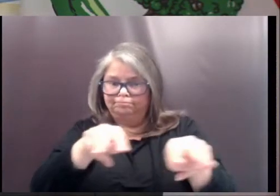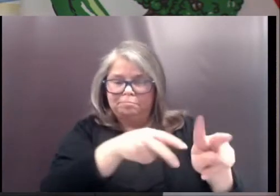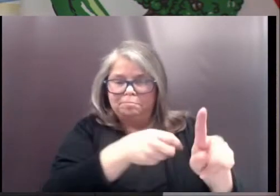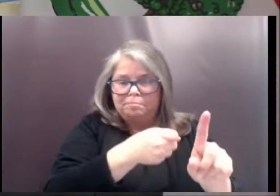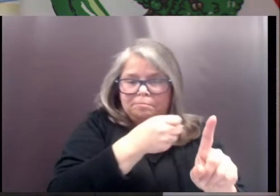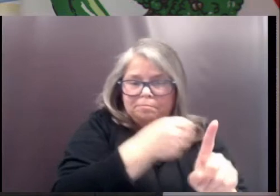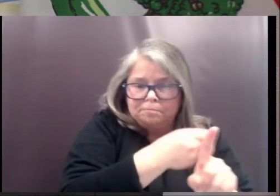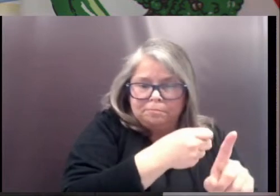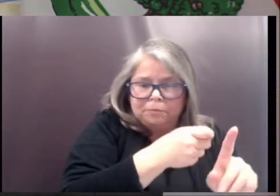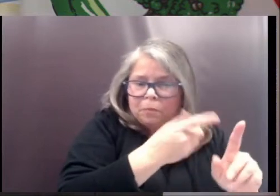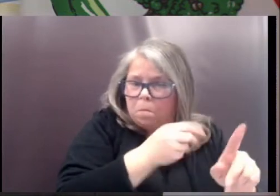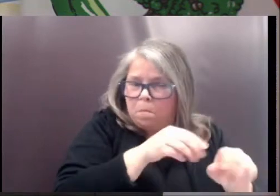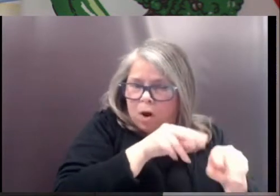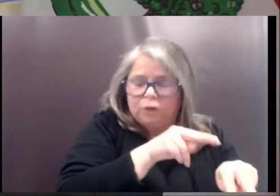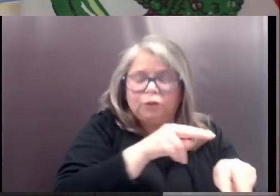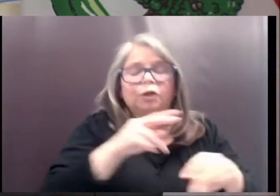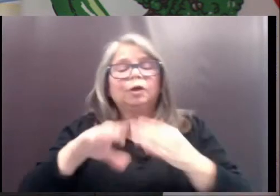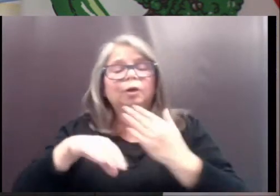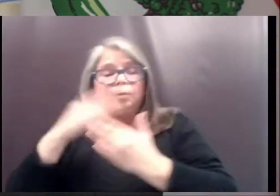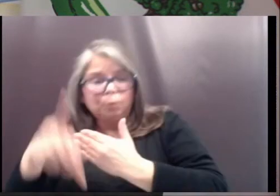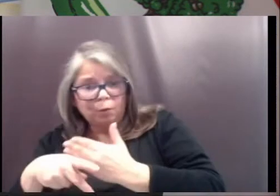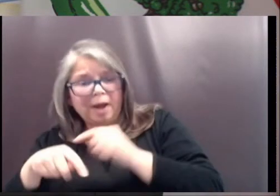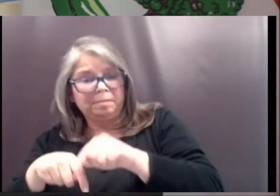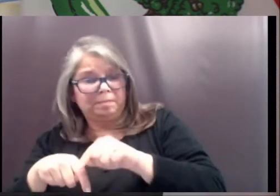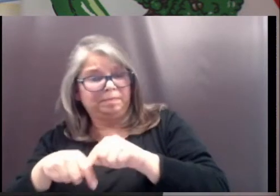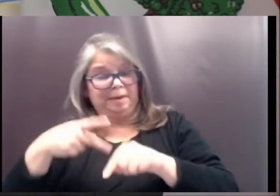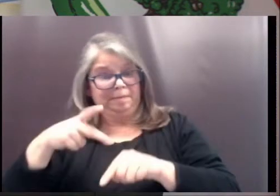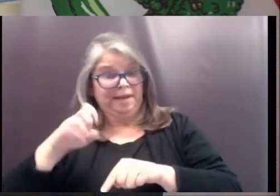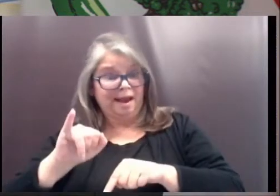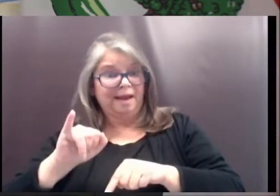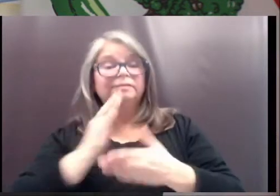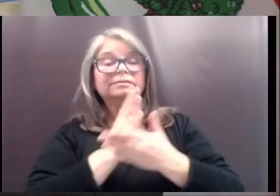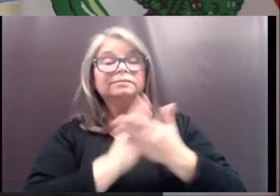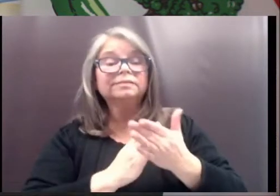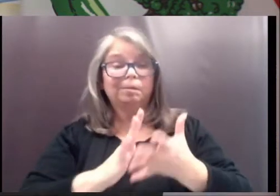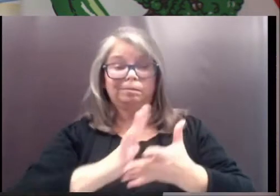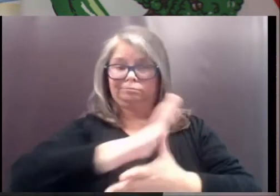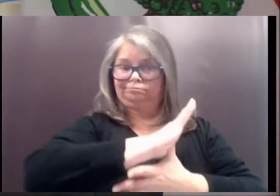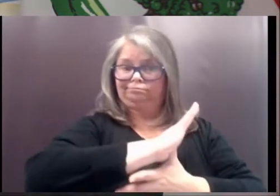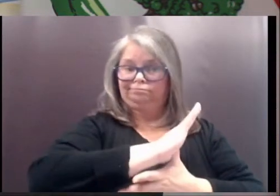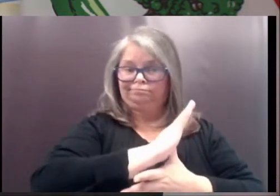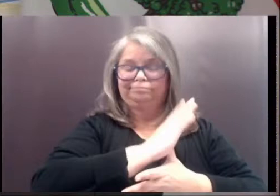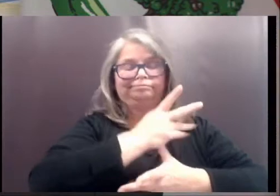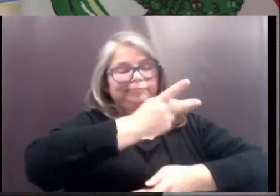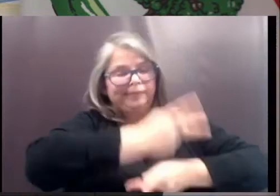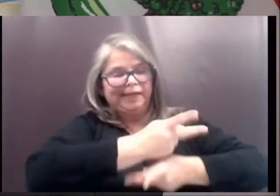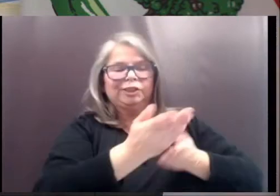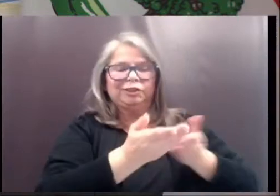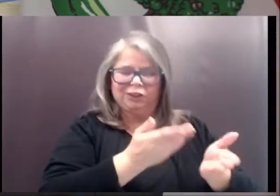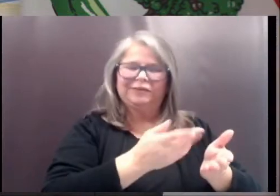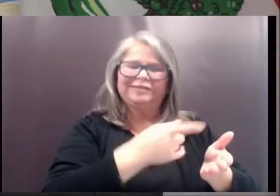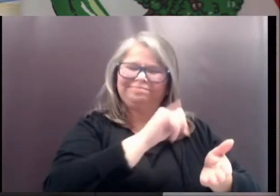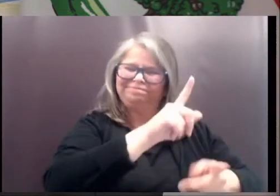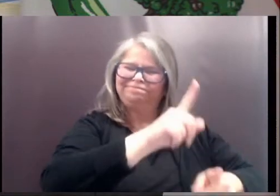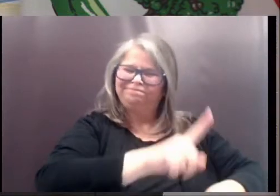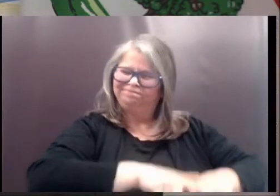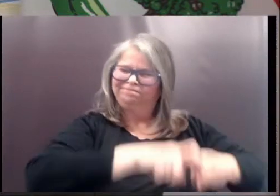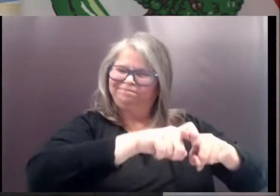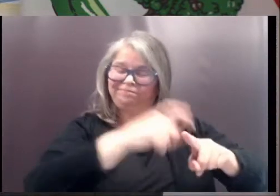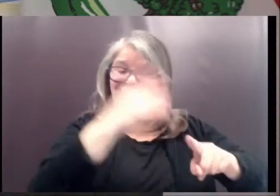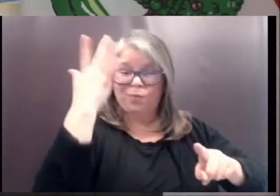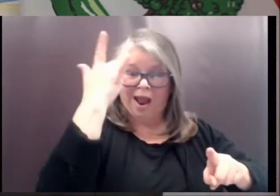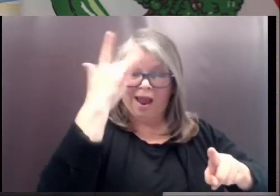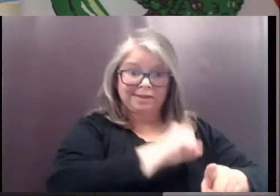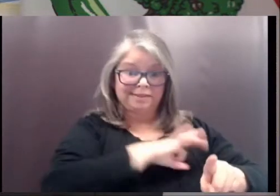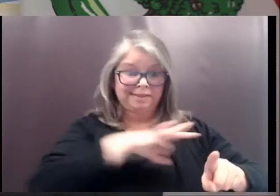Health PEI. Some primary care services are impacted due to these staff being the main providers of